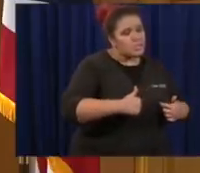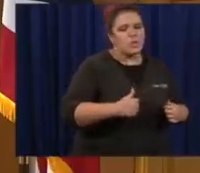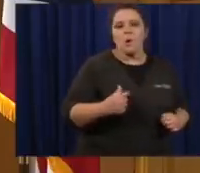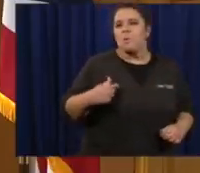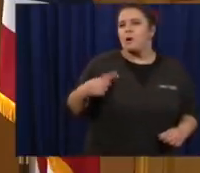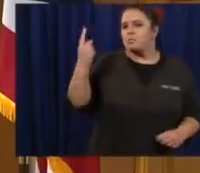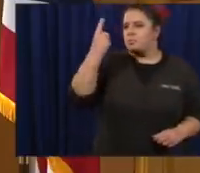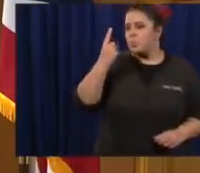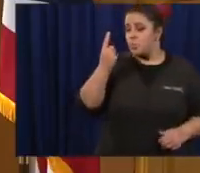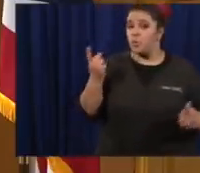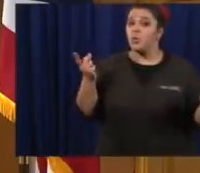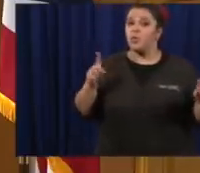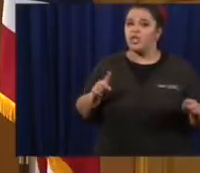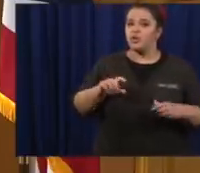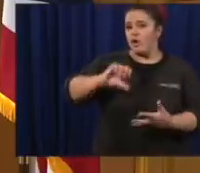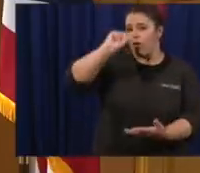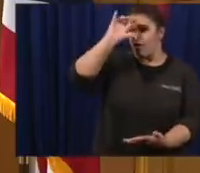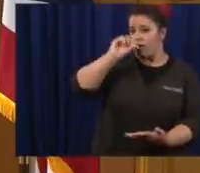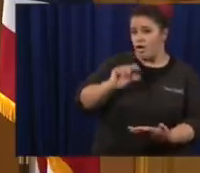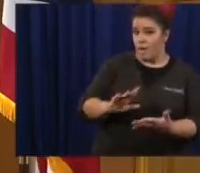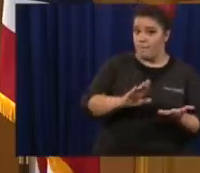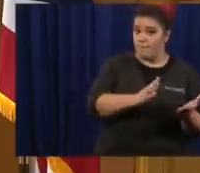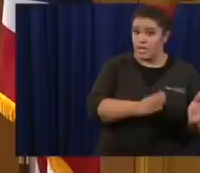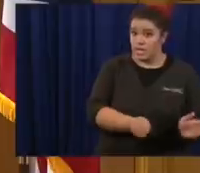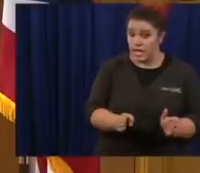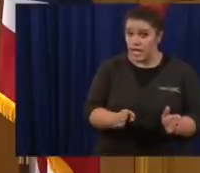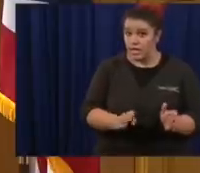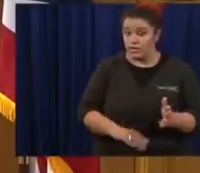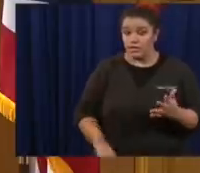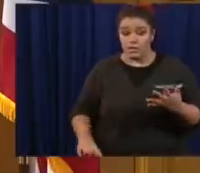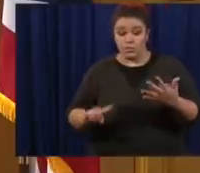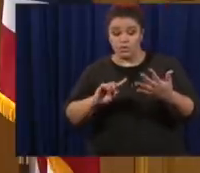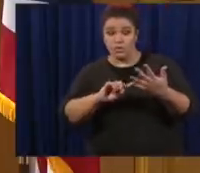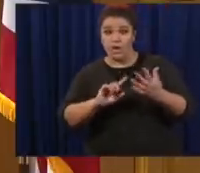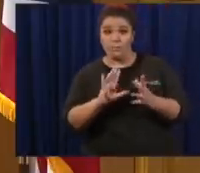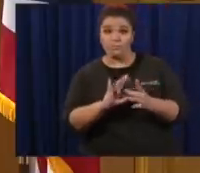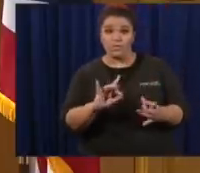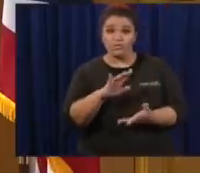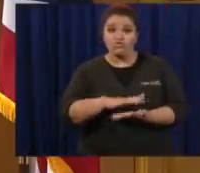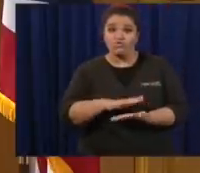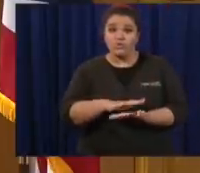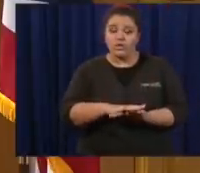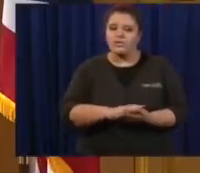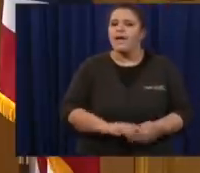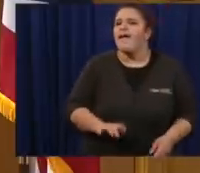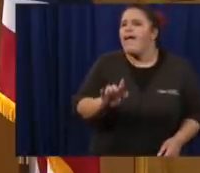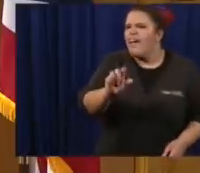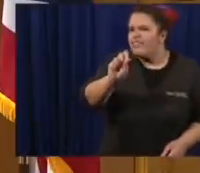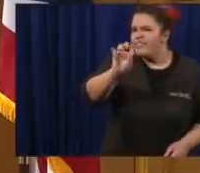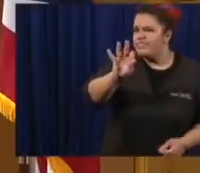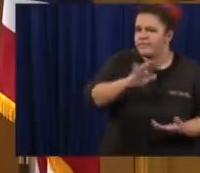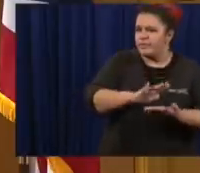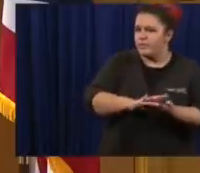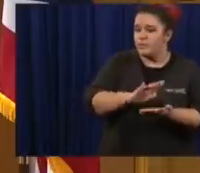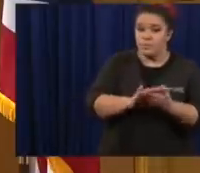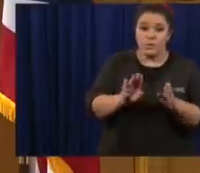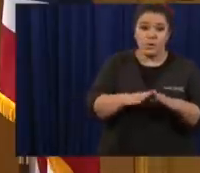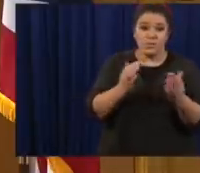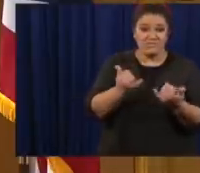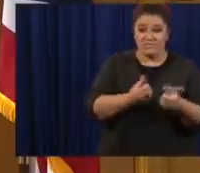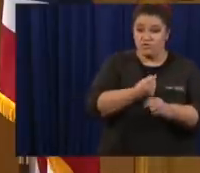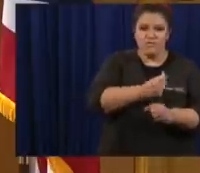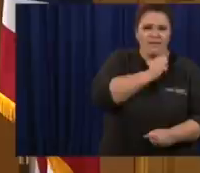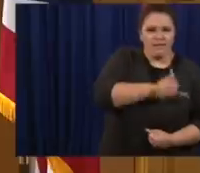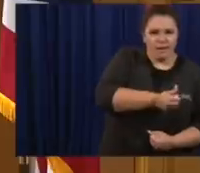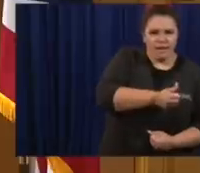plan, and if you don't see schools opening this year, what the plan would be, if you've talked about it yet, when